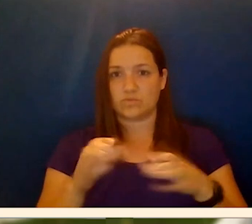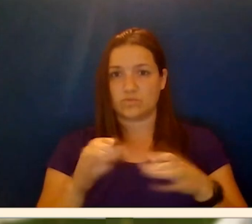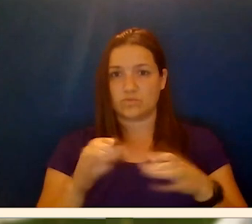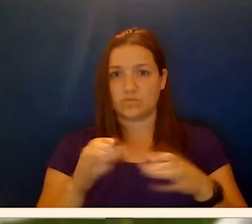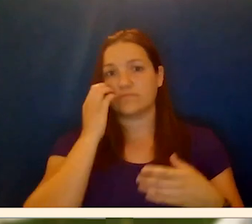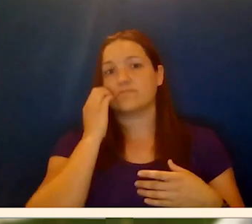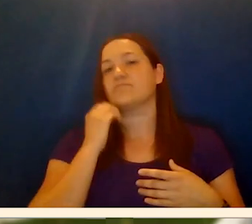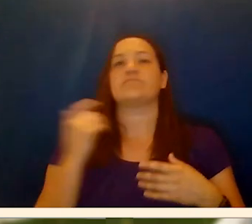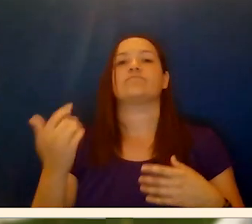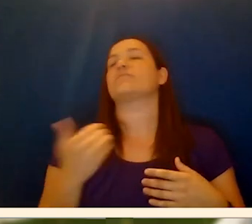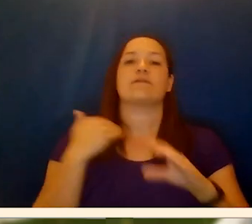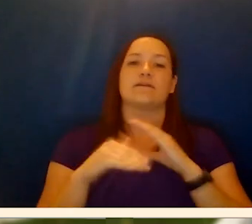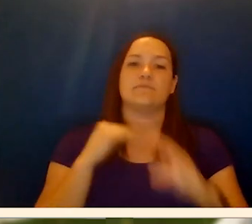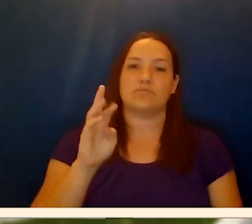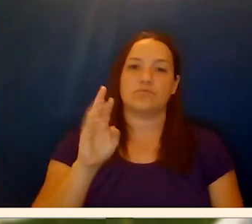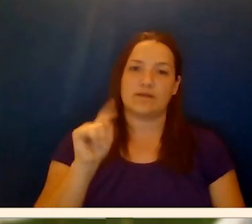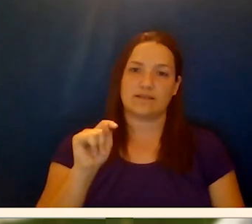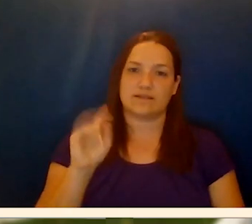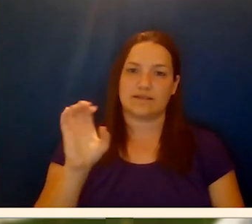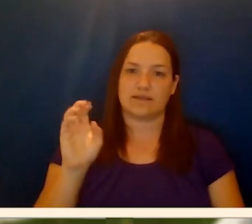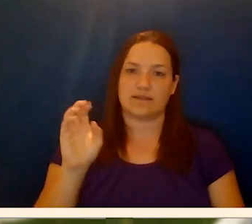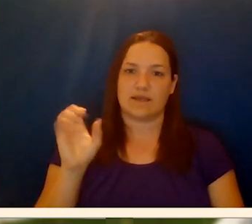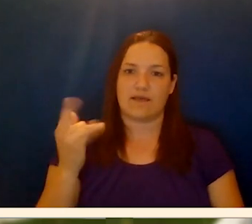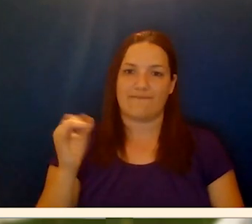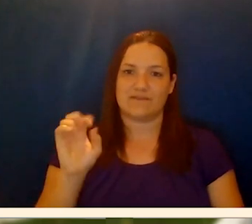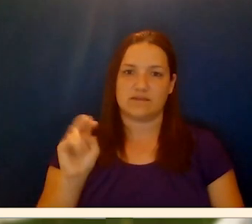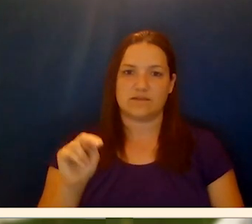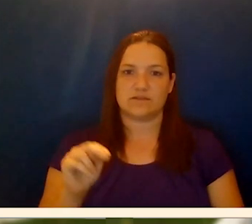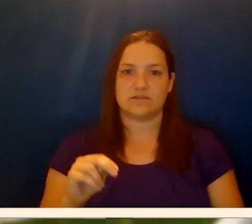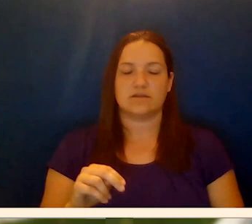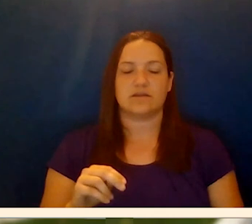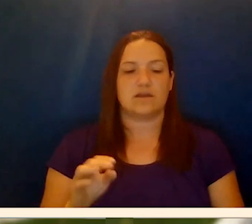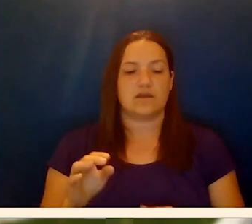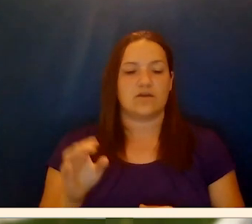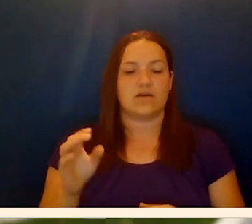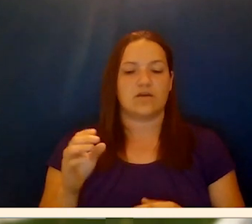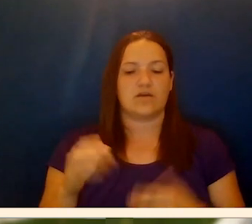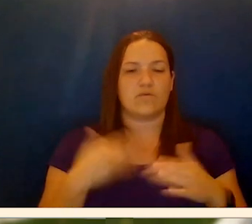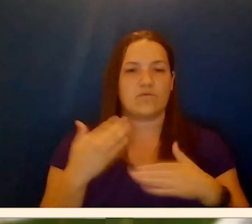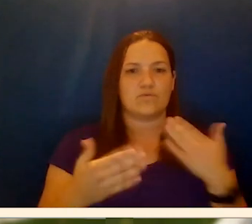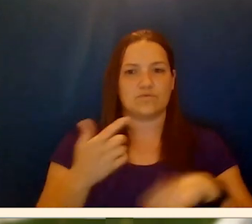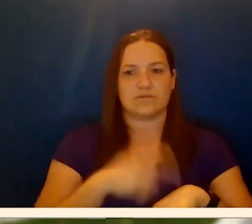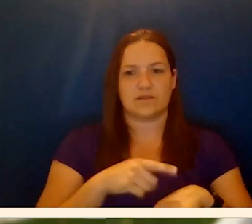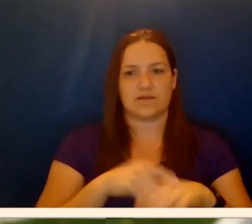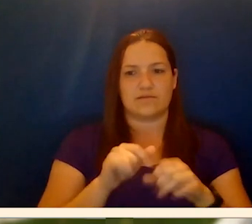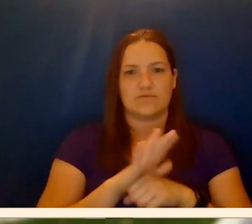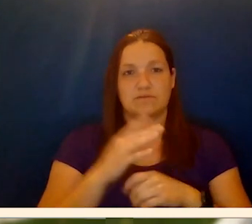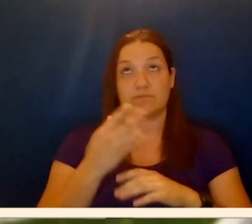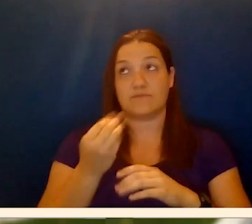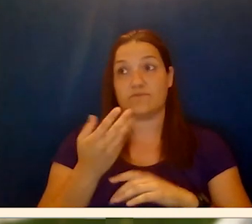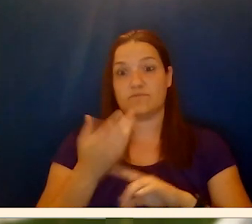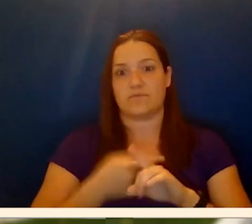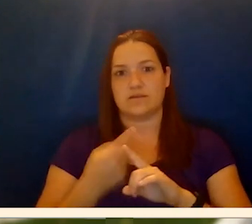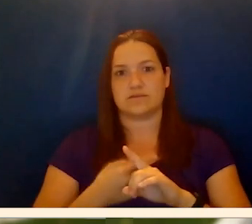emails with Brent Calvin and Tamara Ravelin over the course of the pandemic. It's been months